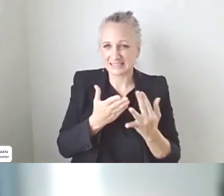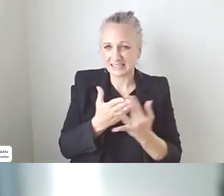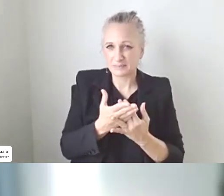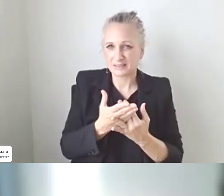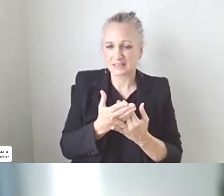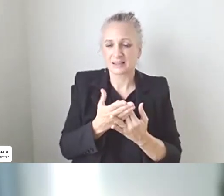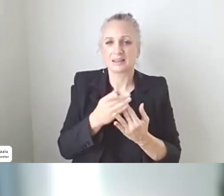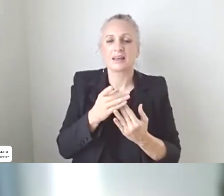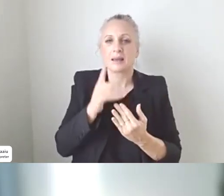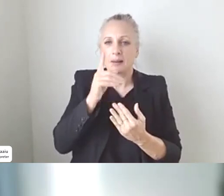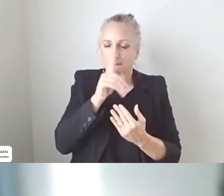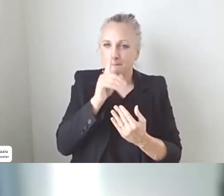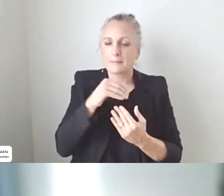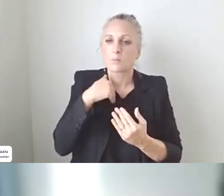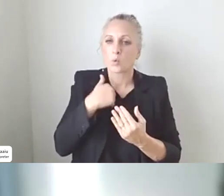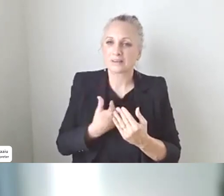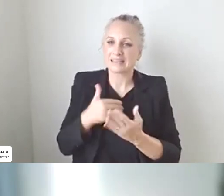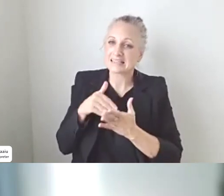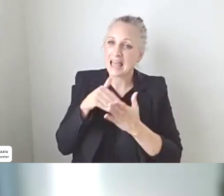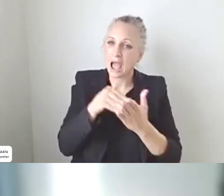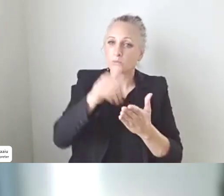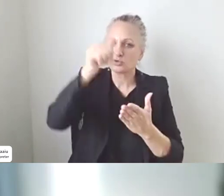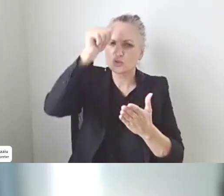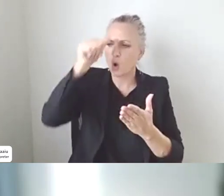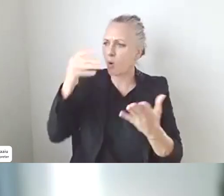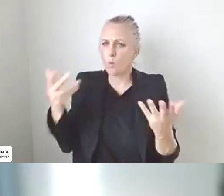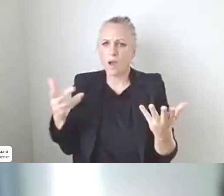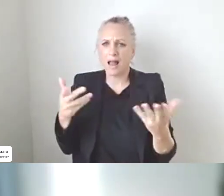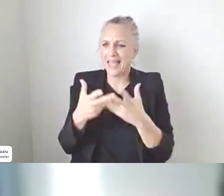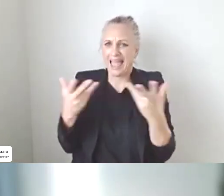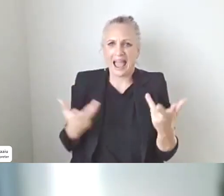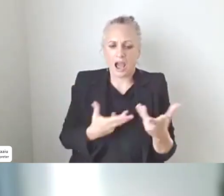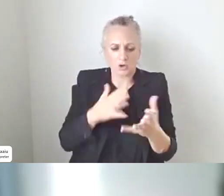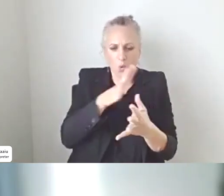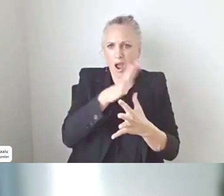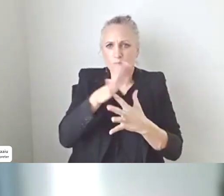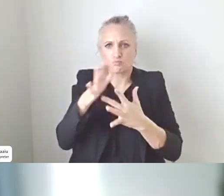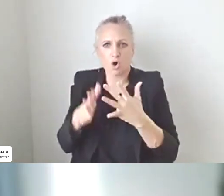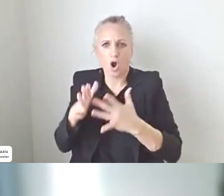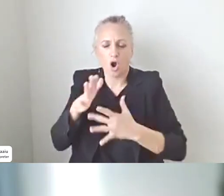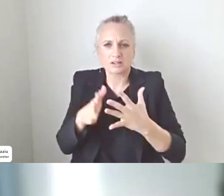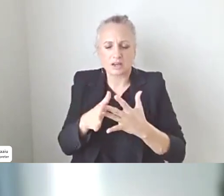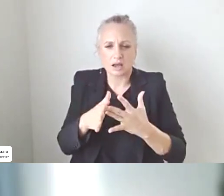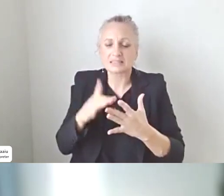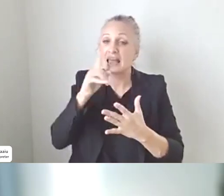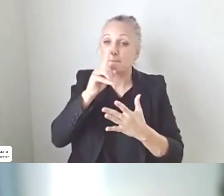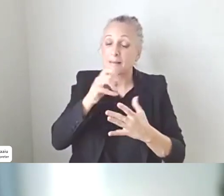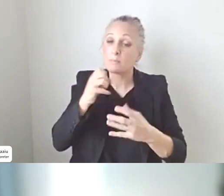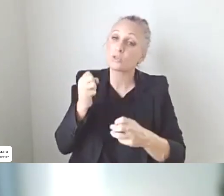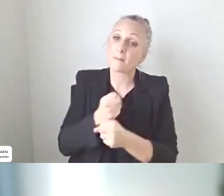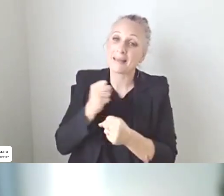how and when and why to prioritize that our service be accessible. They're making funding decisions. They have a role in advocating